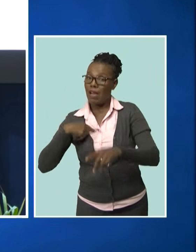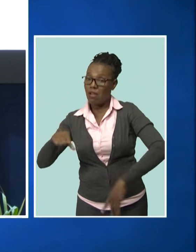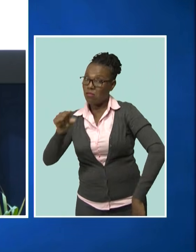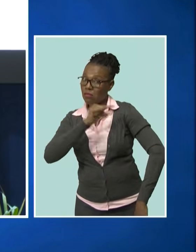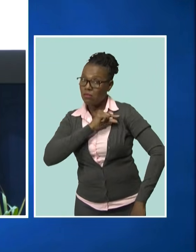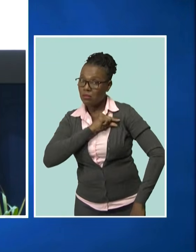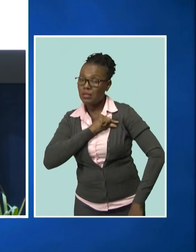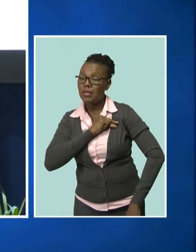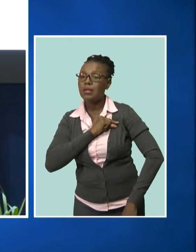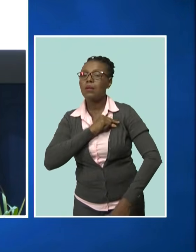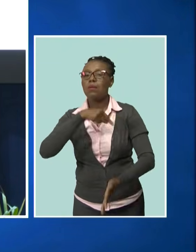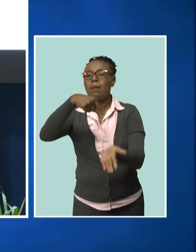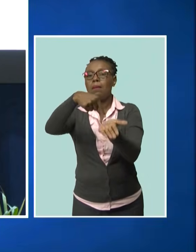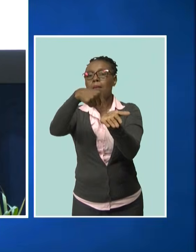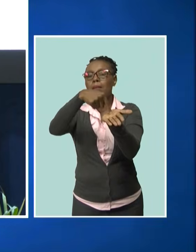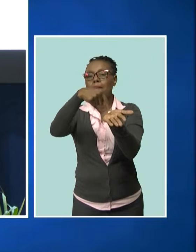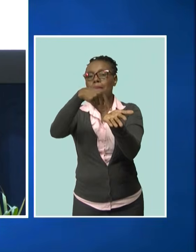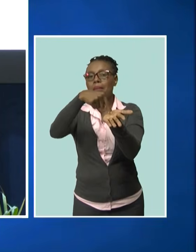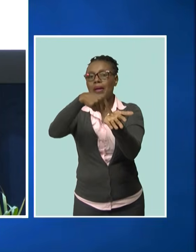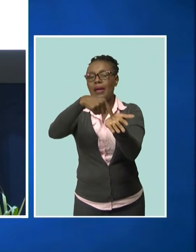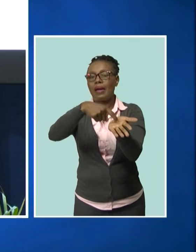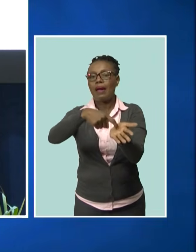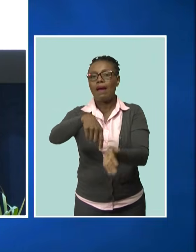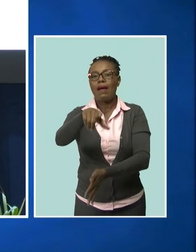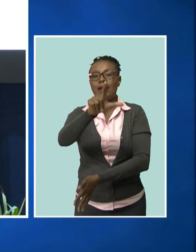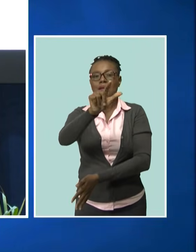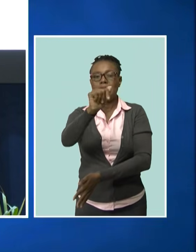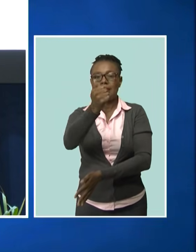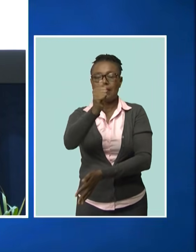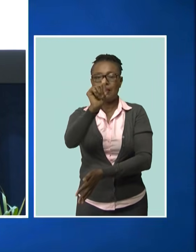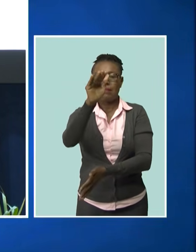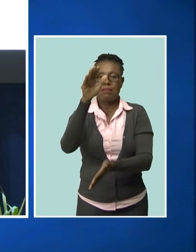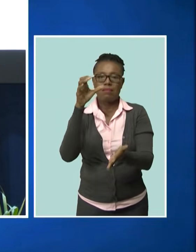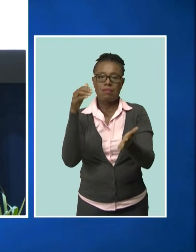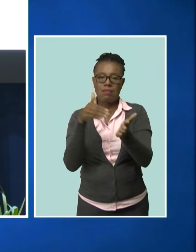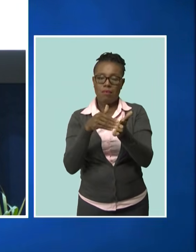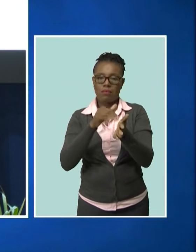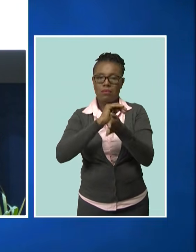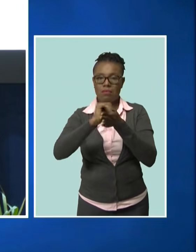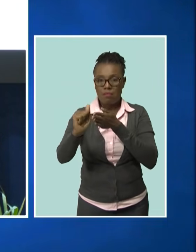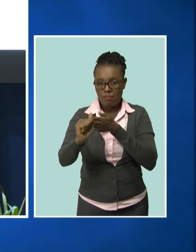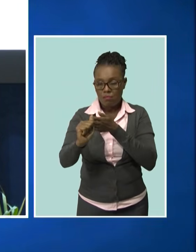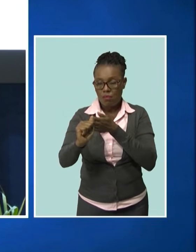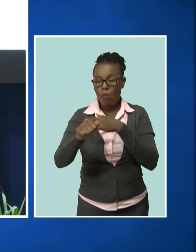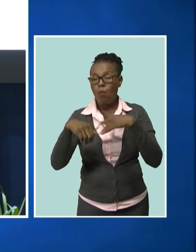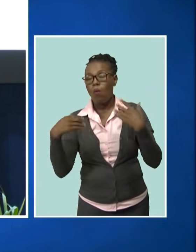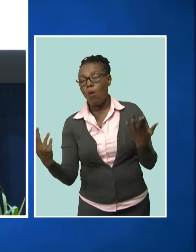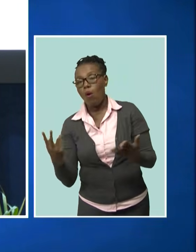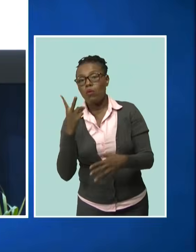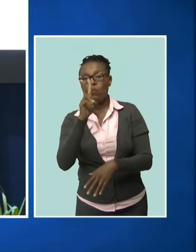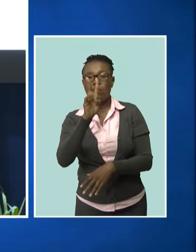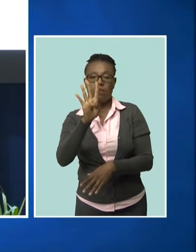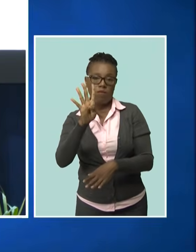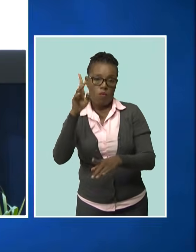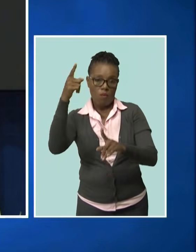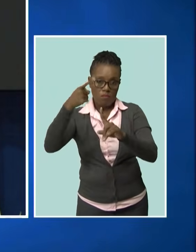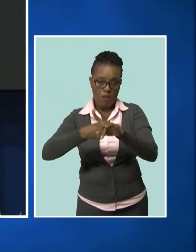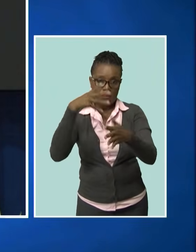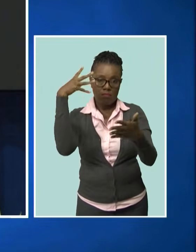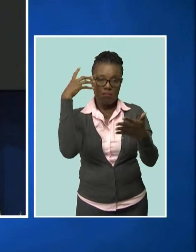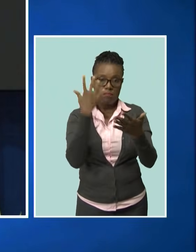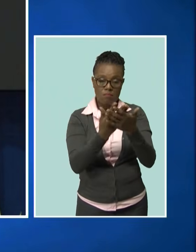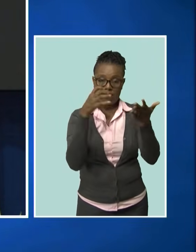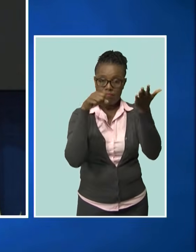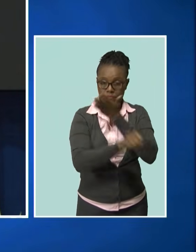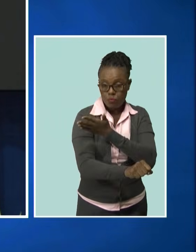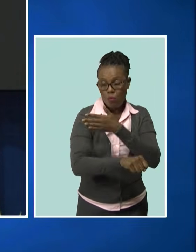of $10,000 or imprisonment for 24 months or both. President of the